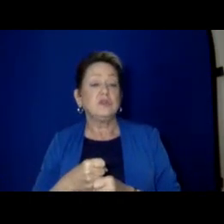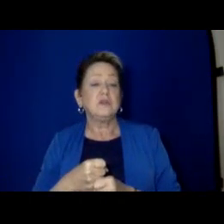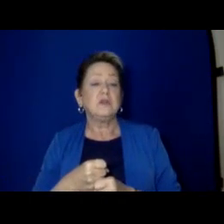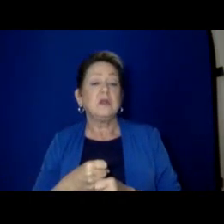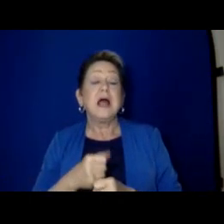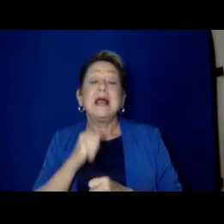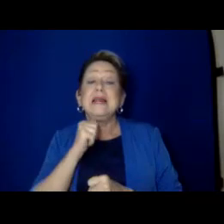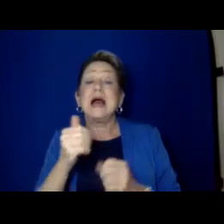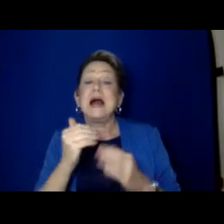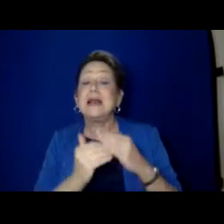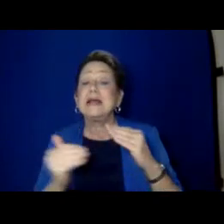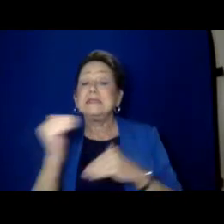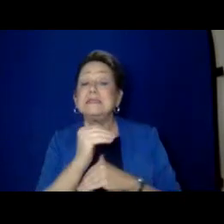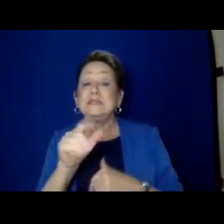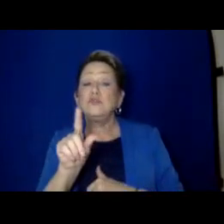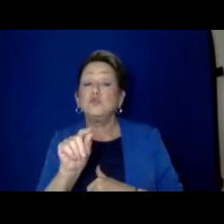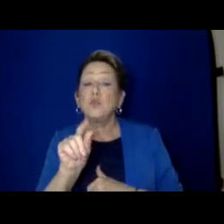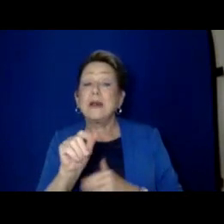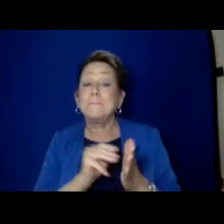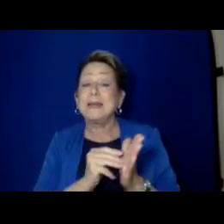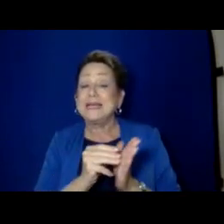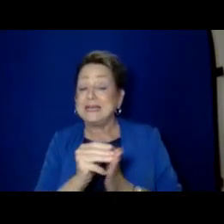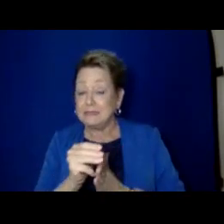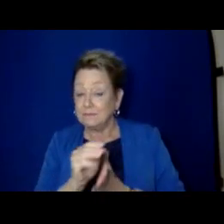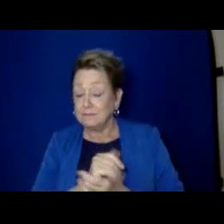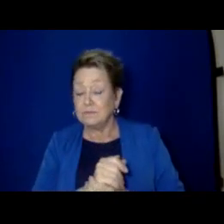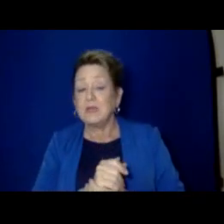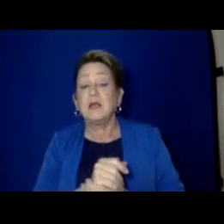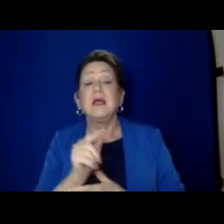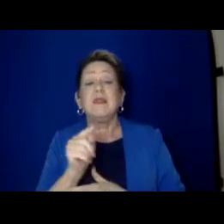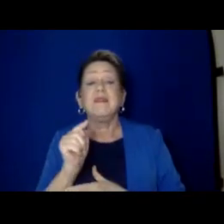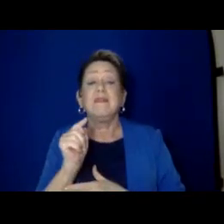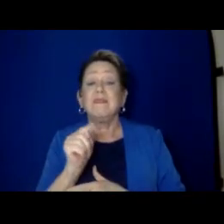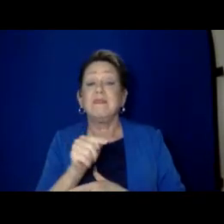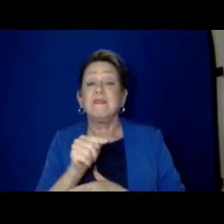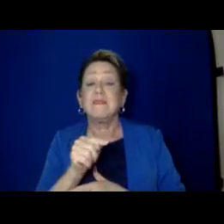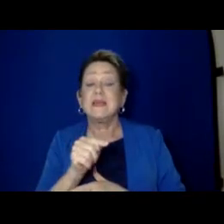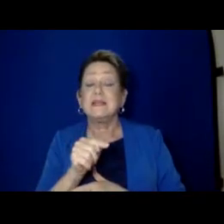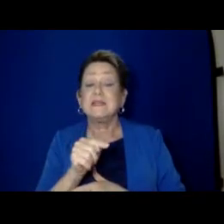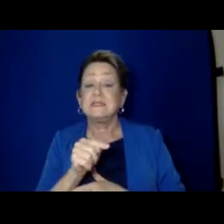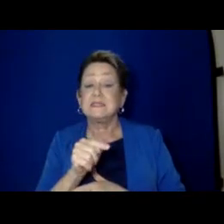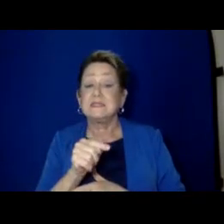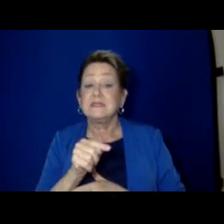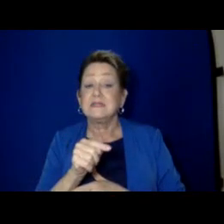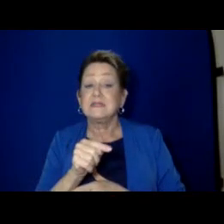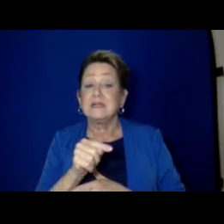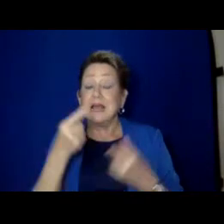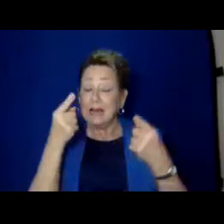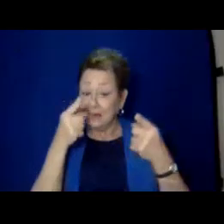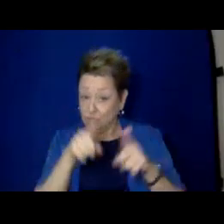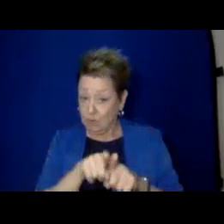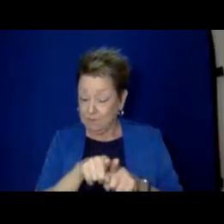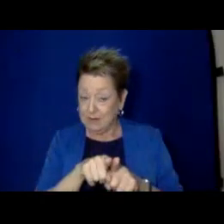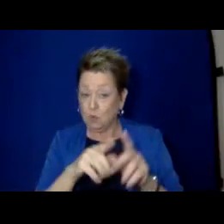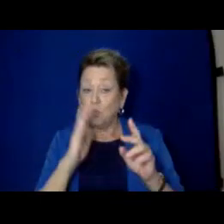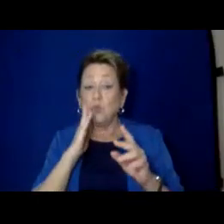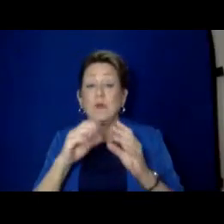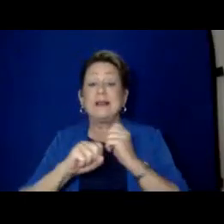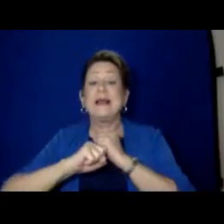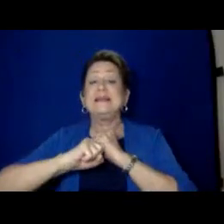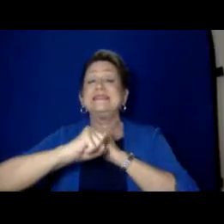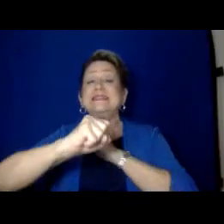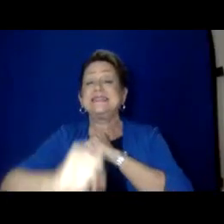to exceed was $20 million. This resolution would extend or exercise the option year and extend it